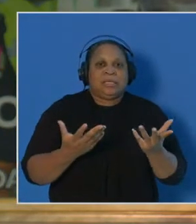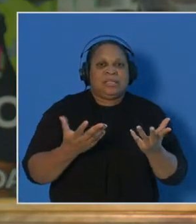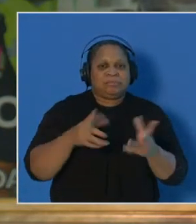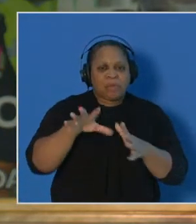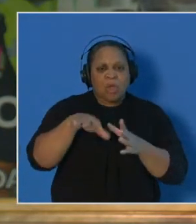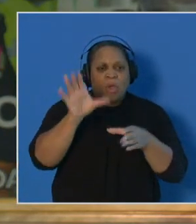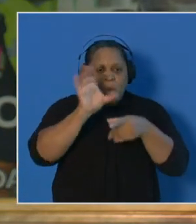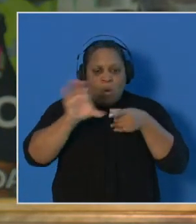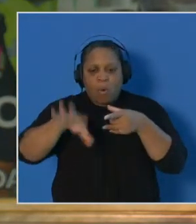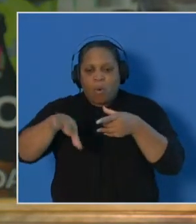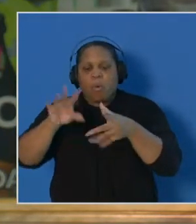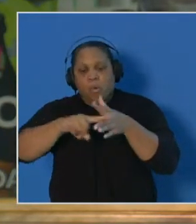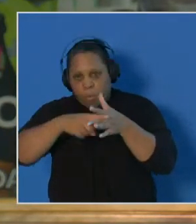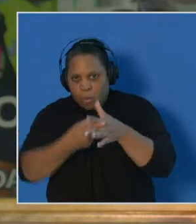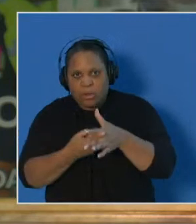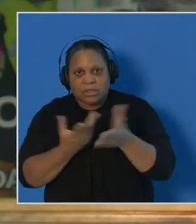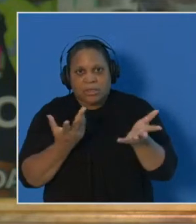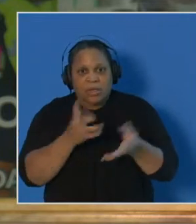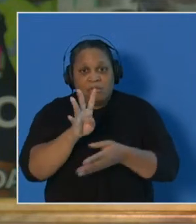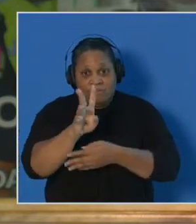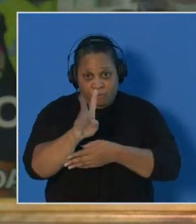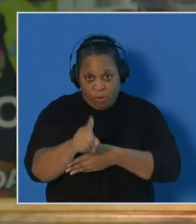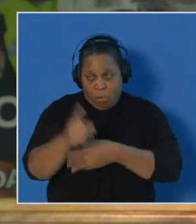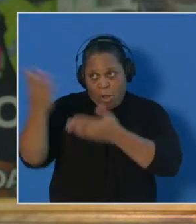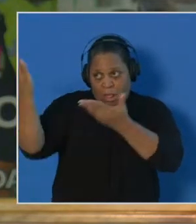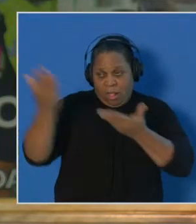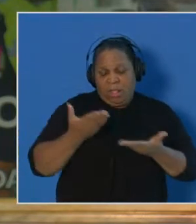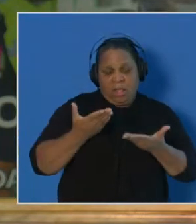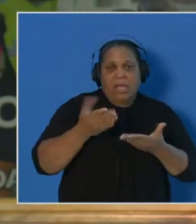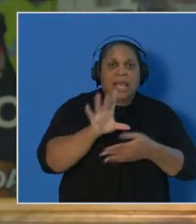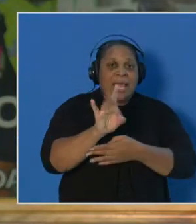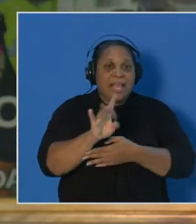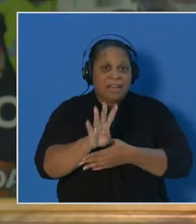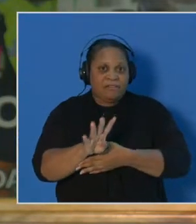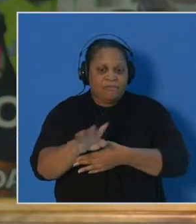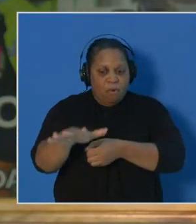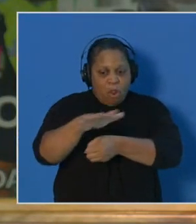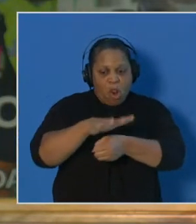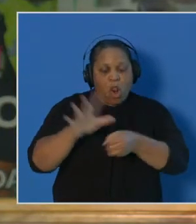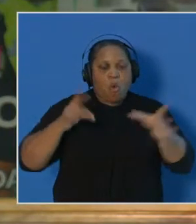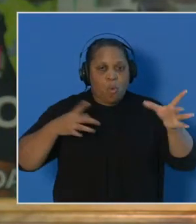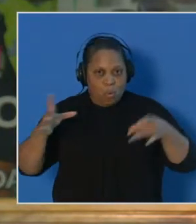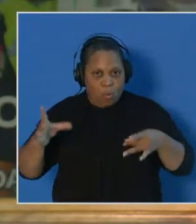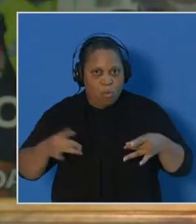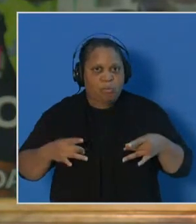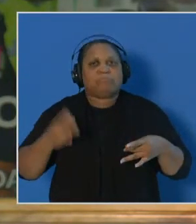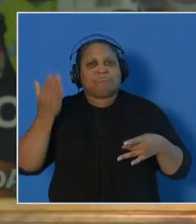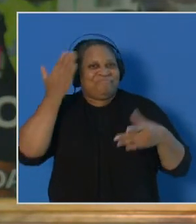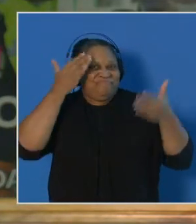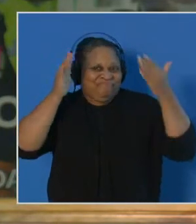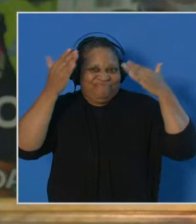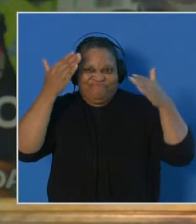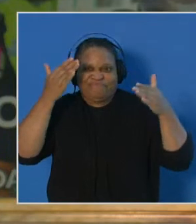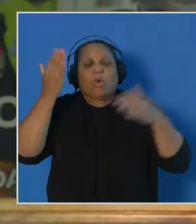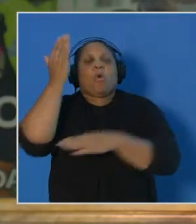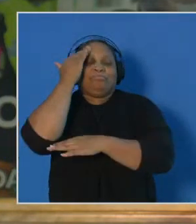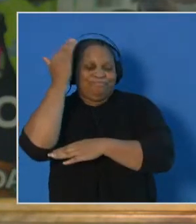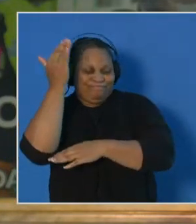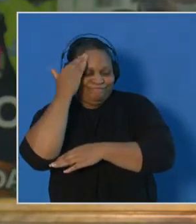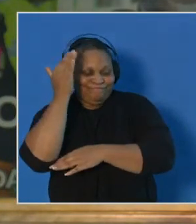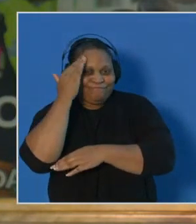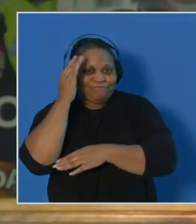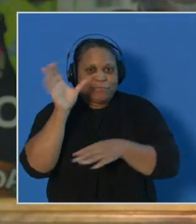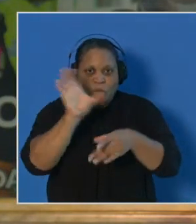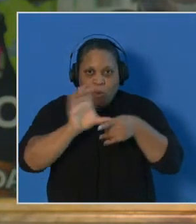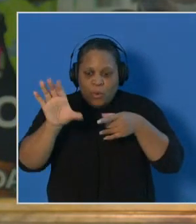as follows. 41 are imported, 84 are local transmission with known contact, 11 are